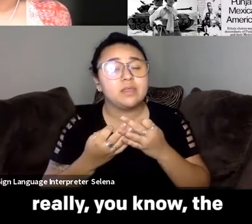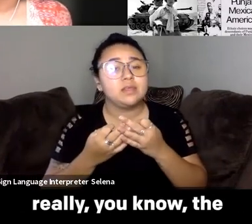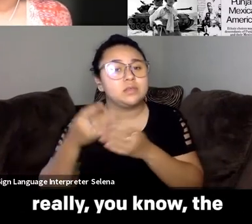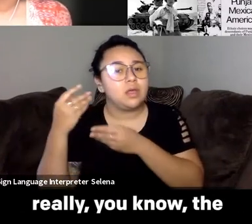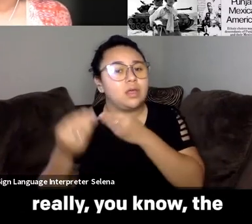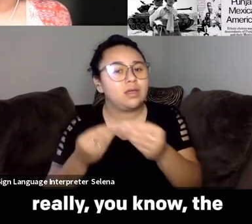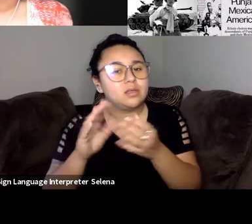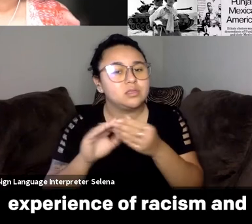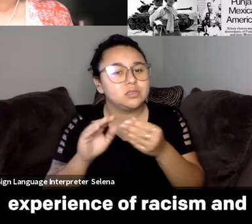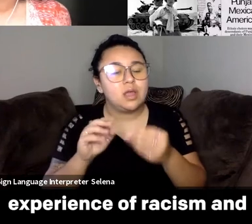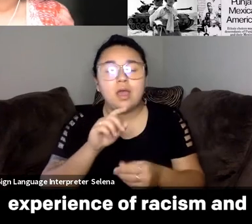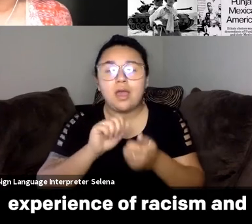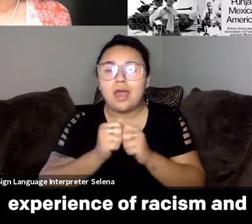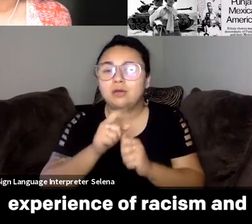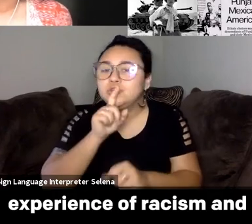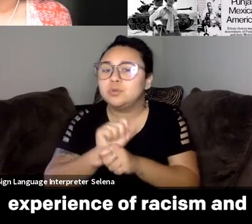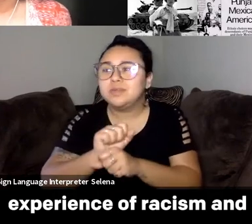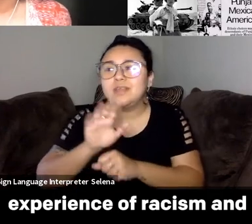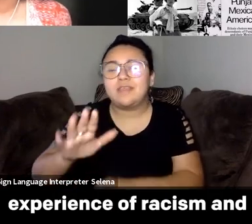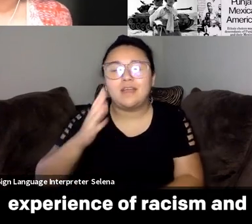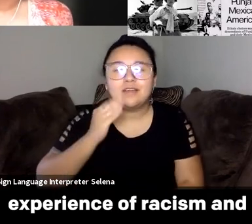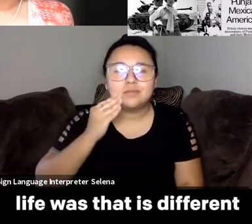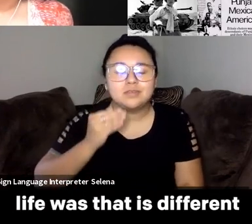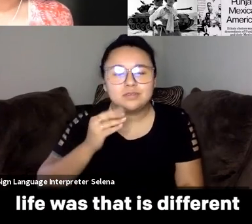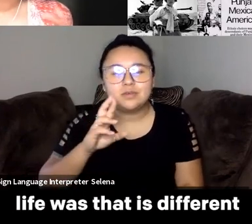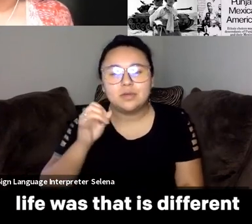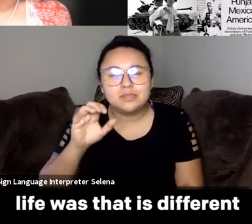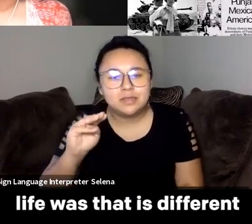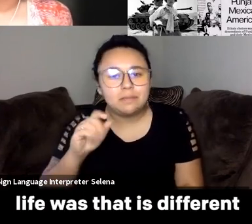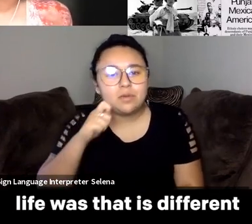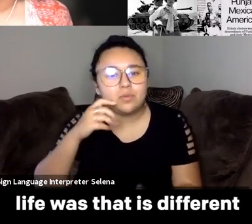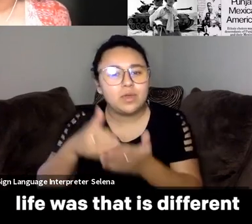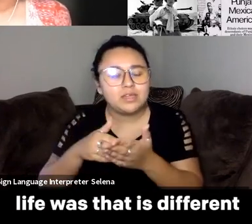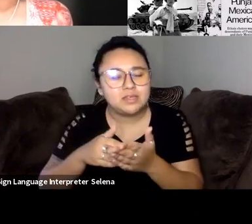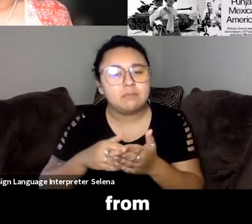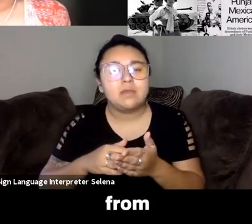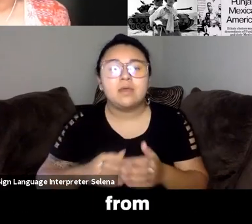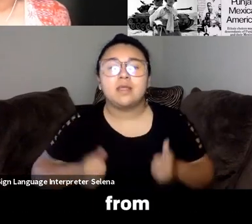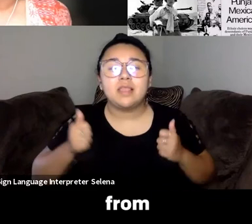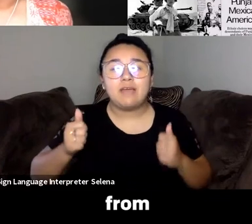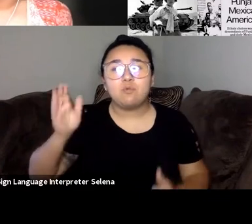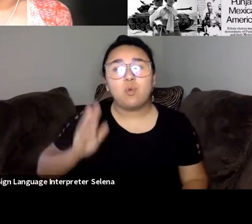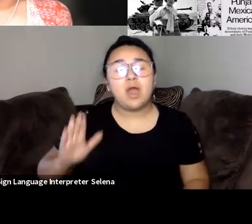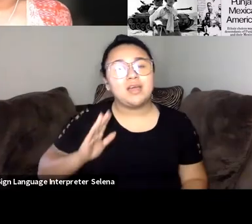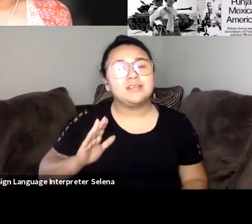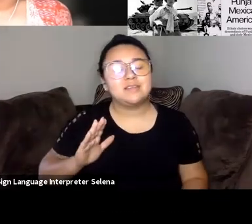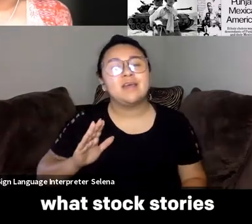really, the experience of racism and life was, that is different from